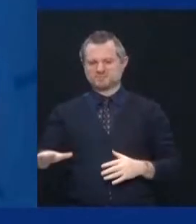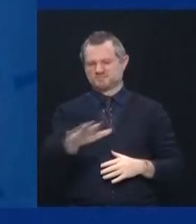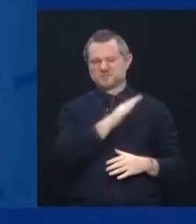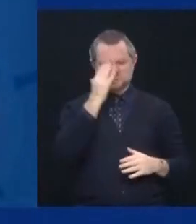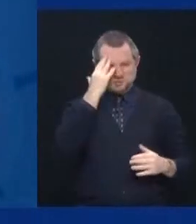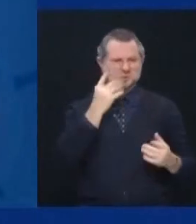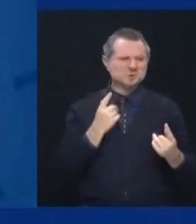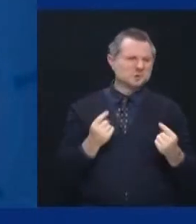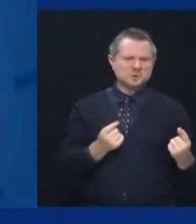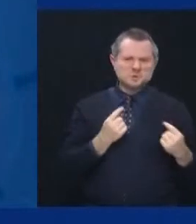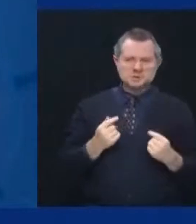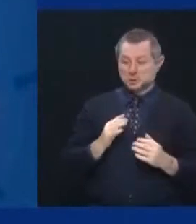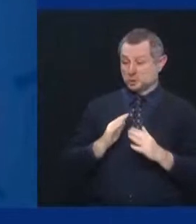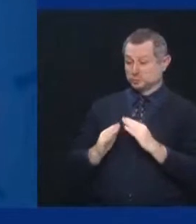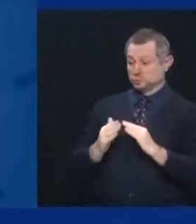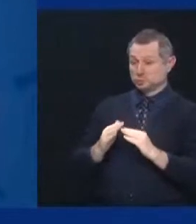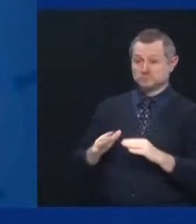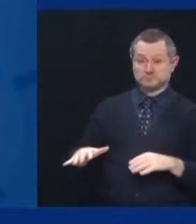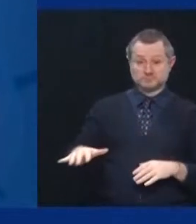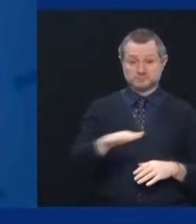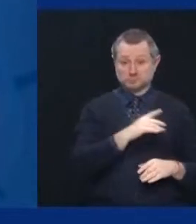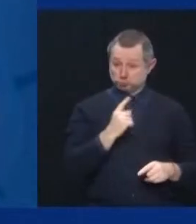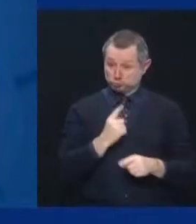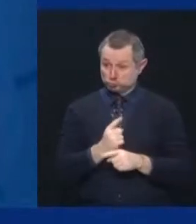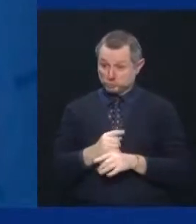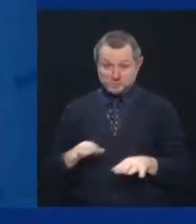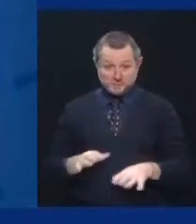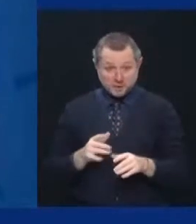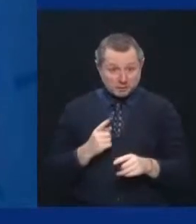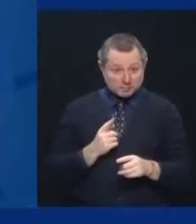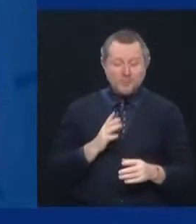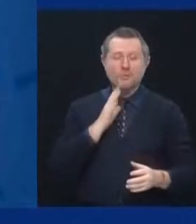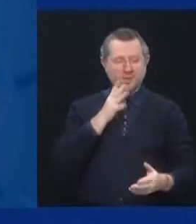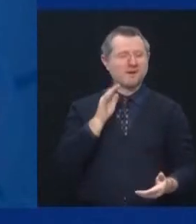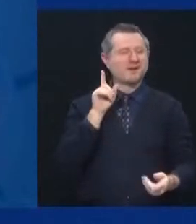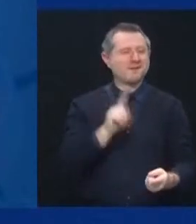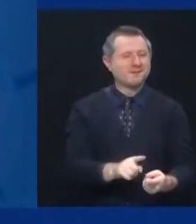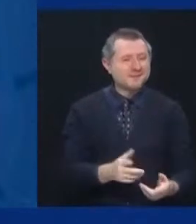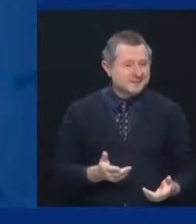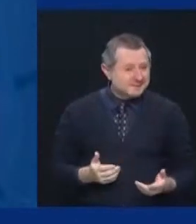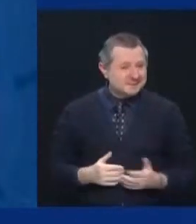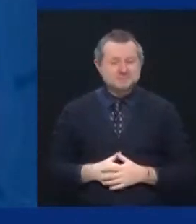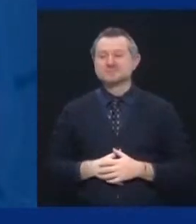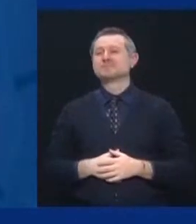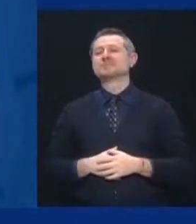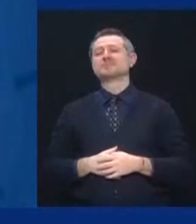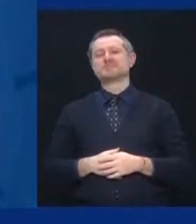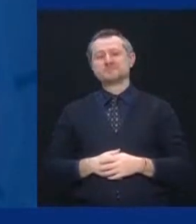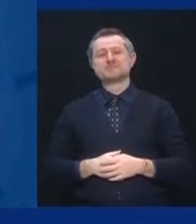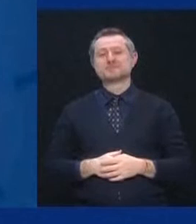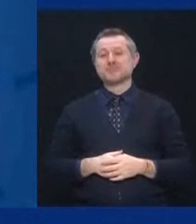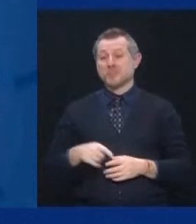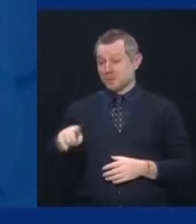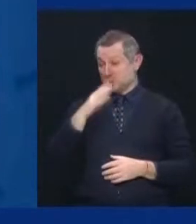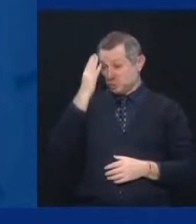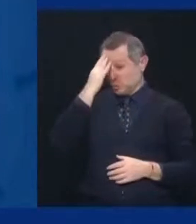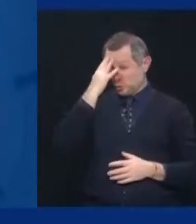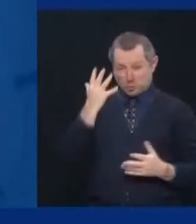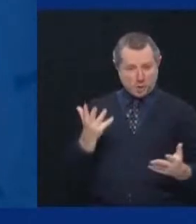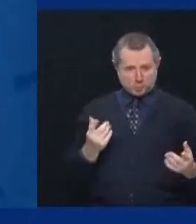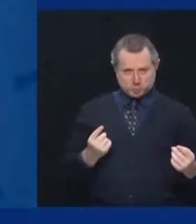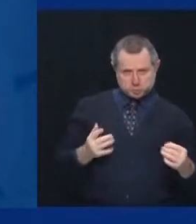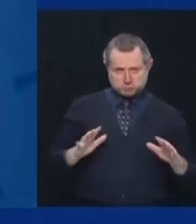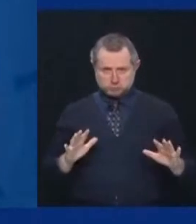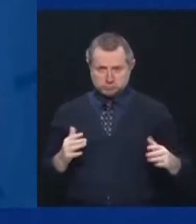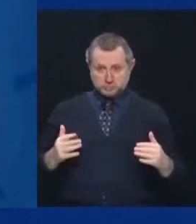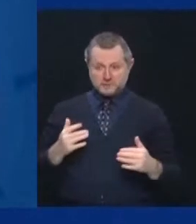community changes it. I mean, it's almost that simple. They know the precautions. They know the facts about